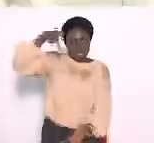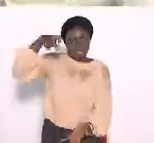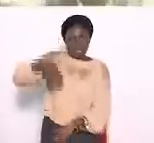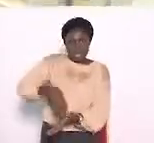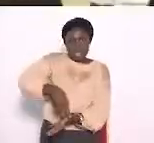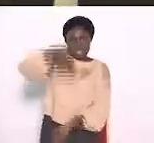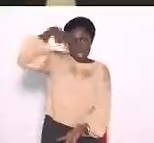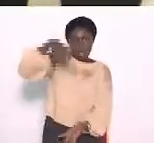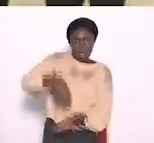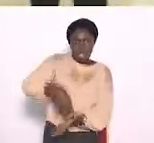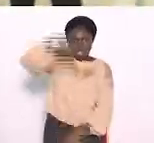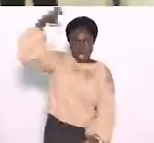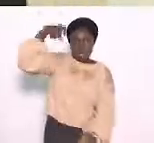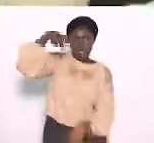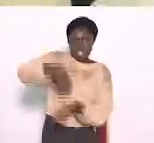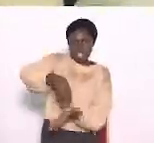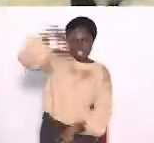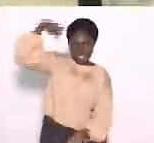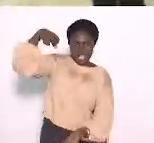like